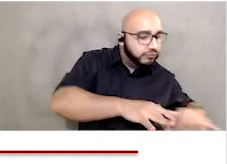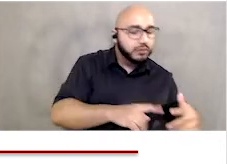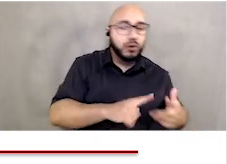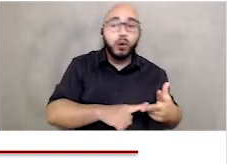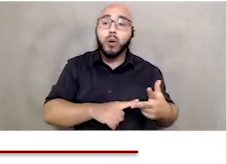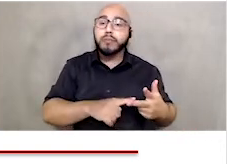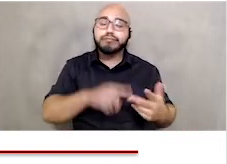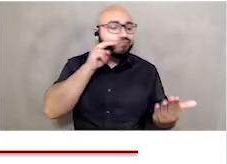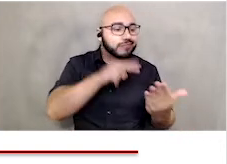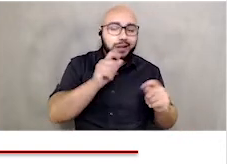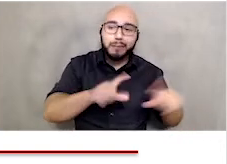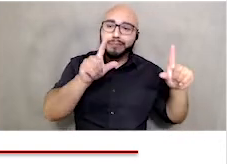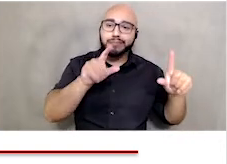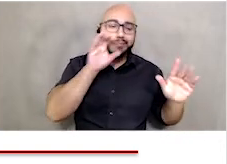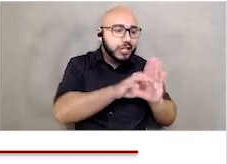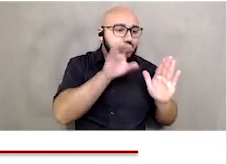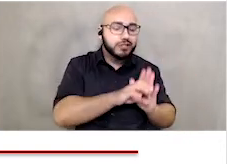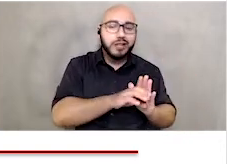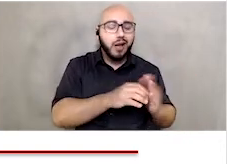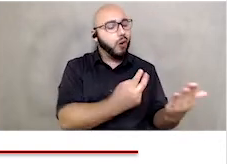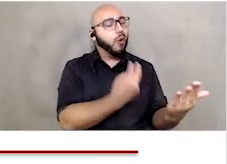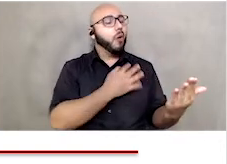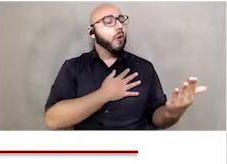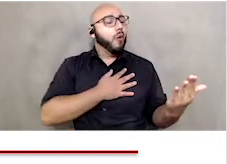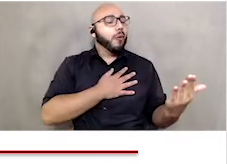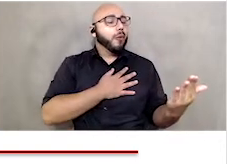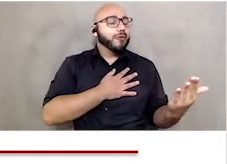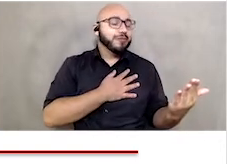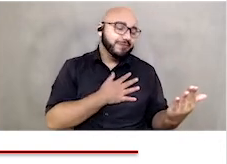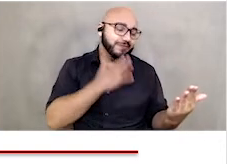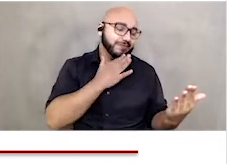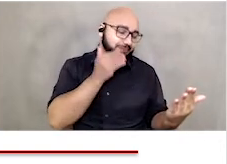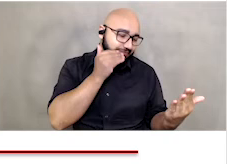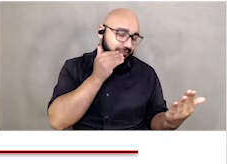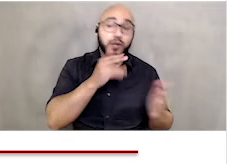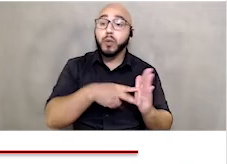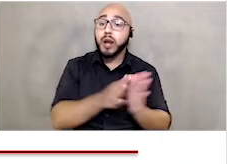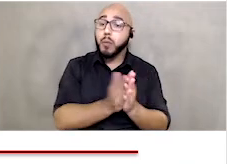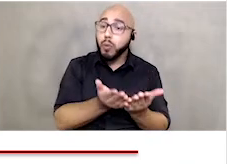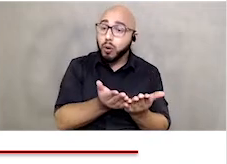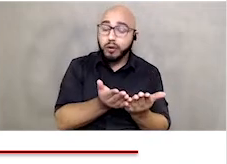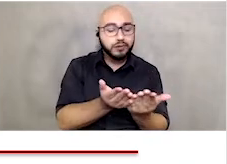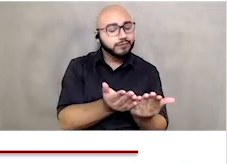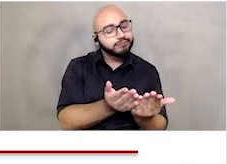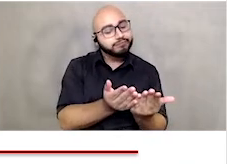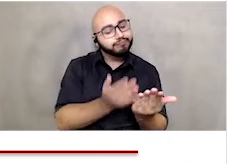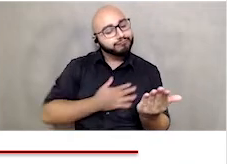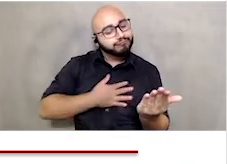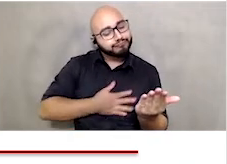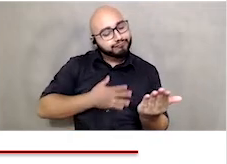people or things or places, reading a book, or smiling. And some examples of